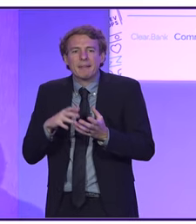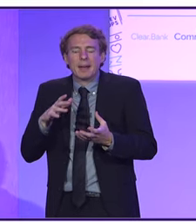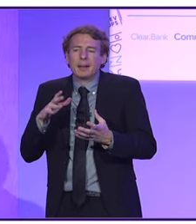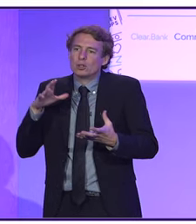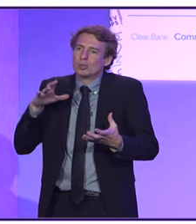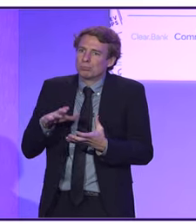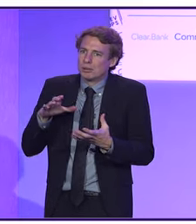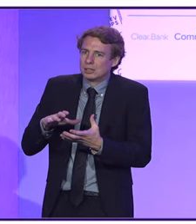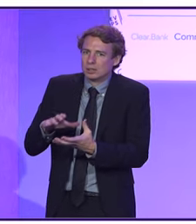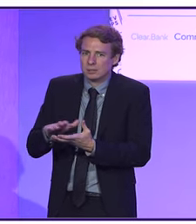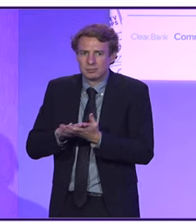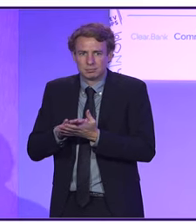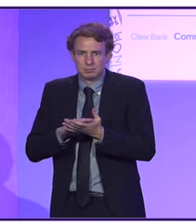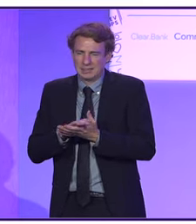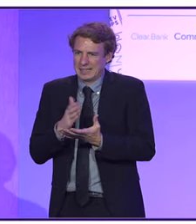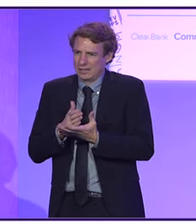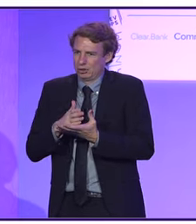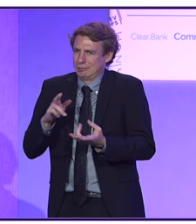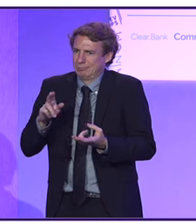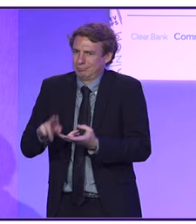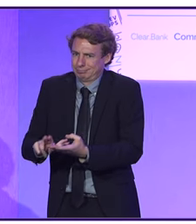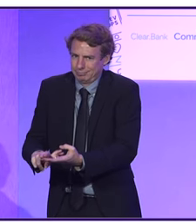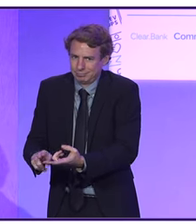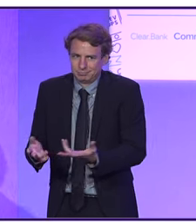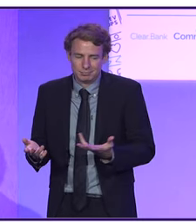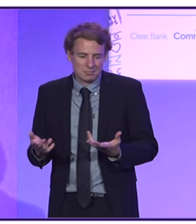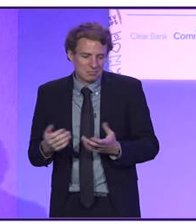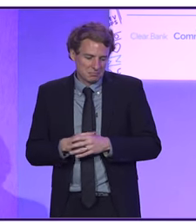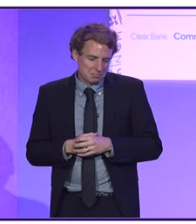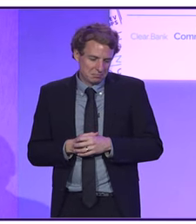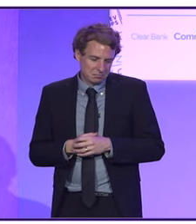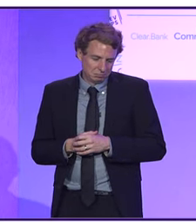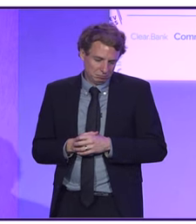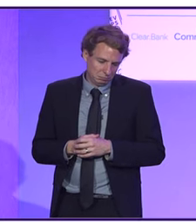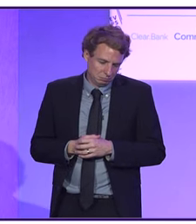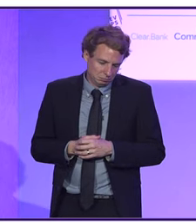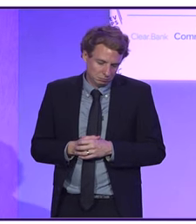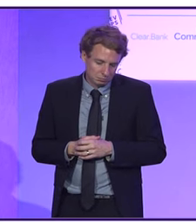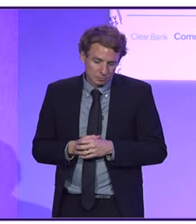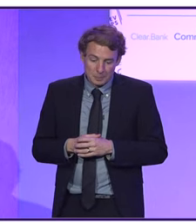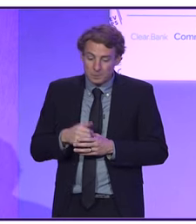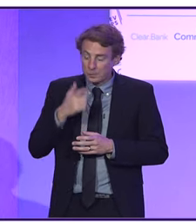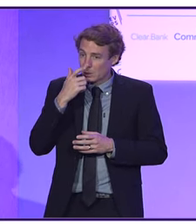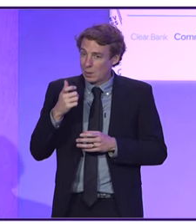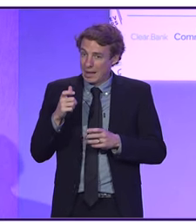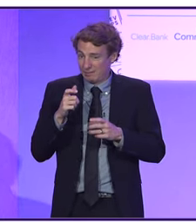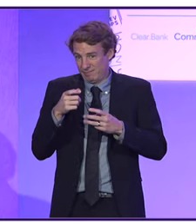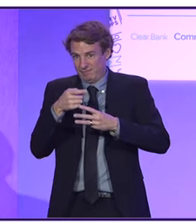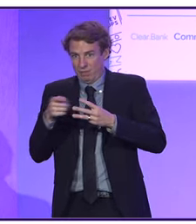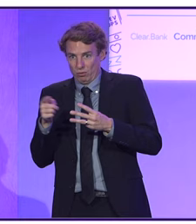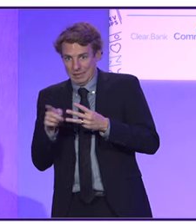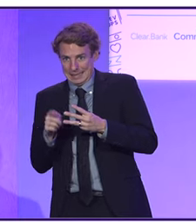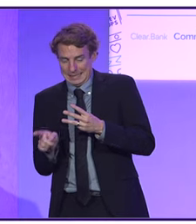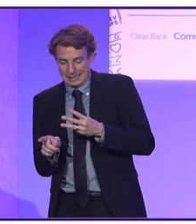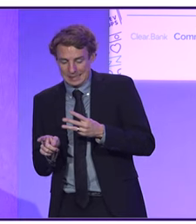it's basically free, unless you get the really large volumes. And you can have different grades. So I've chosen three use cases here, you'll see, by